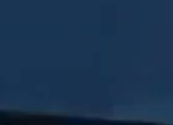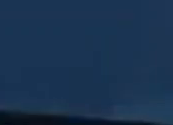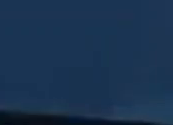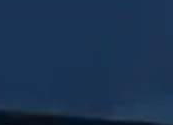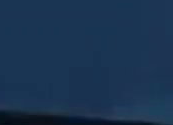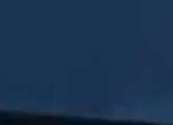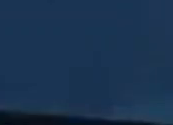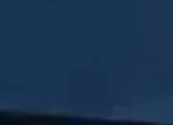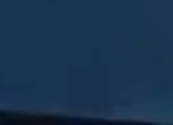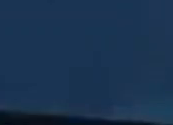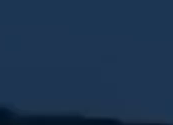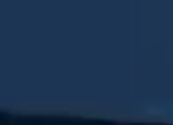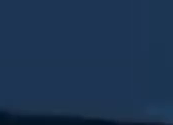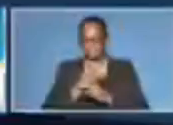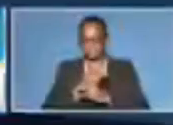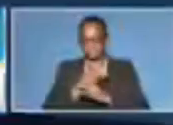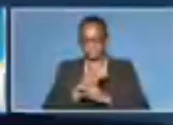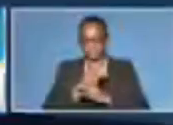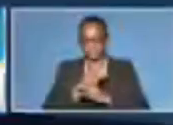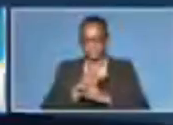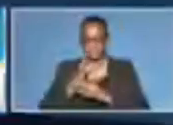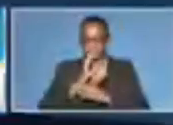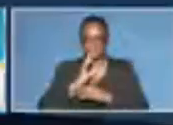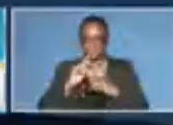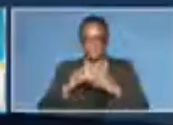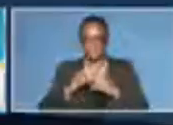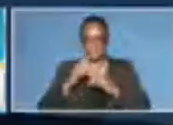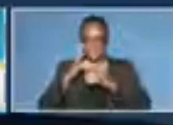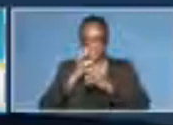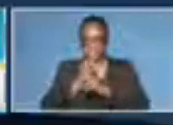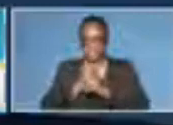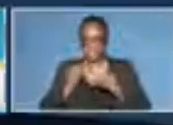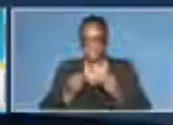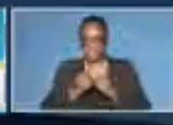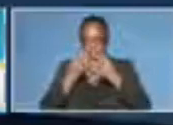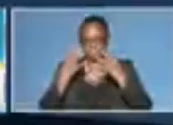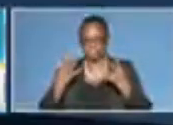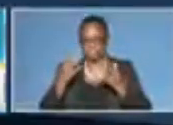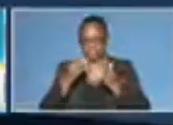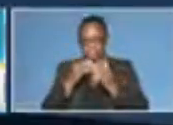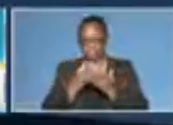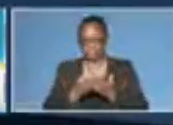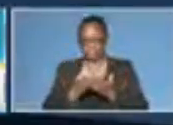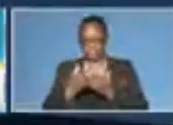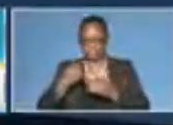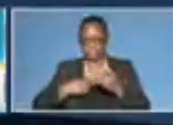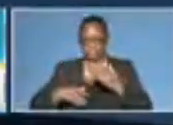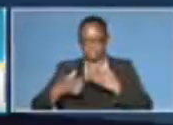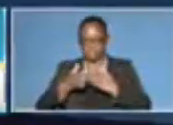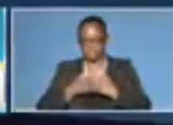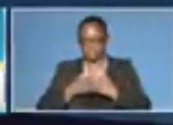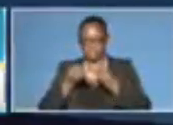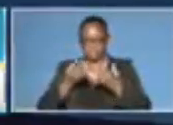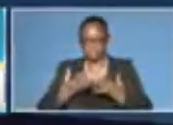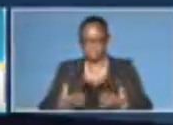The Ministry of Finance tonight is on a mission to recoup millions of dollars the country is losing at sea through